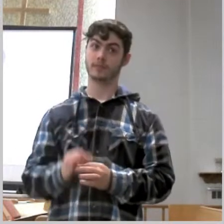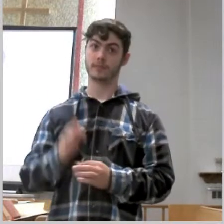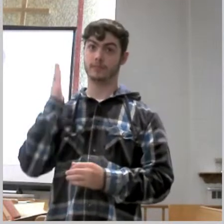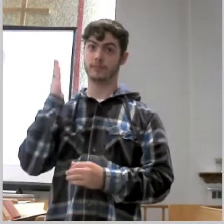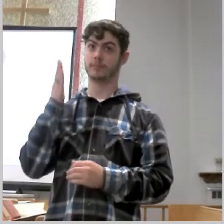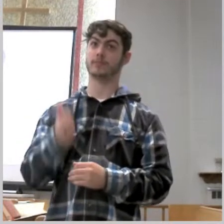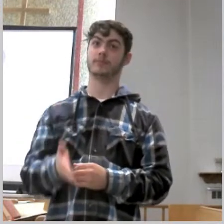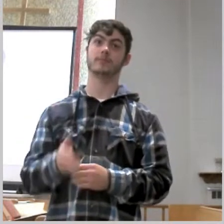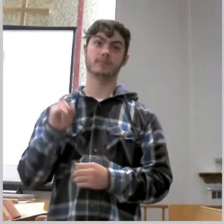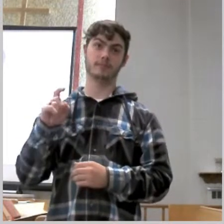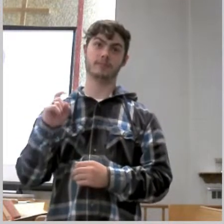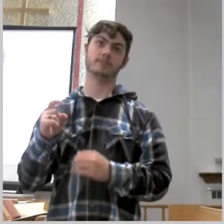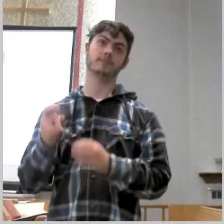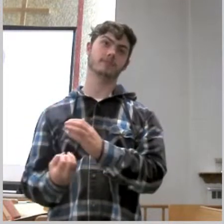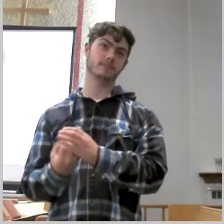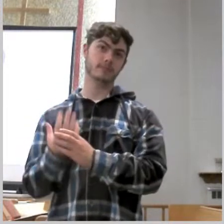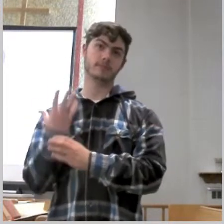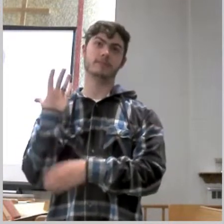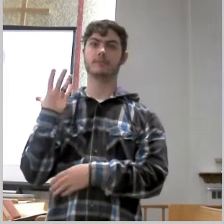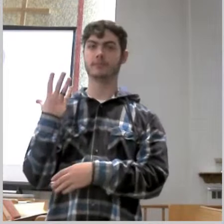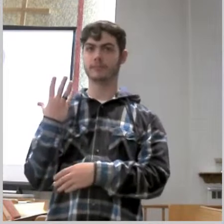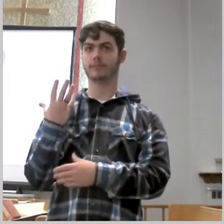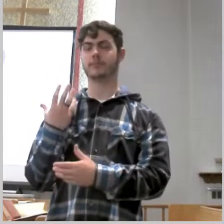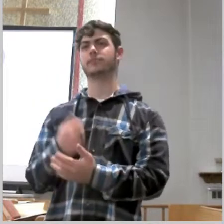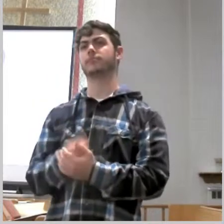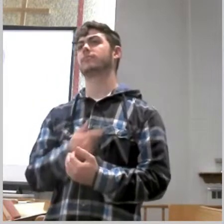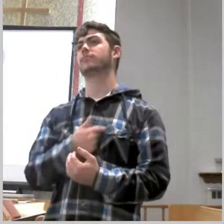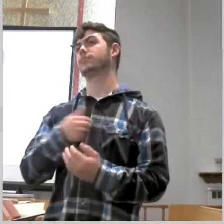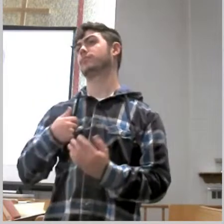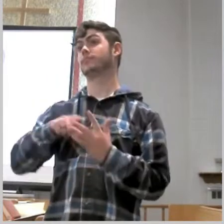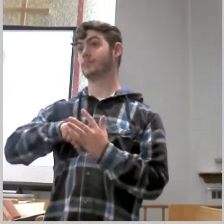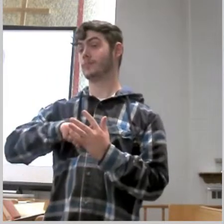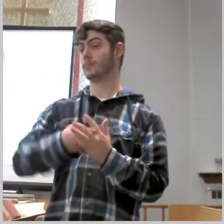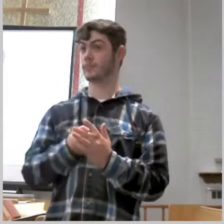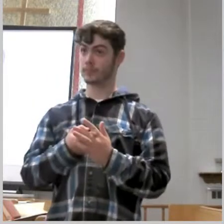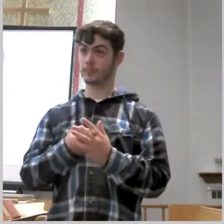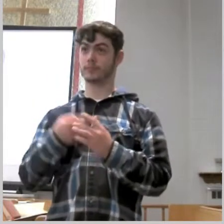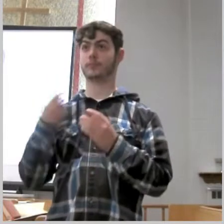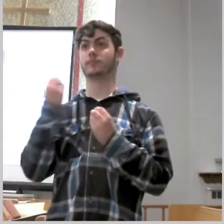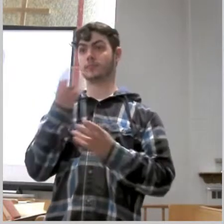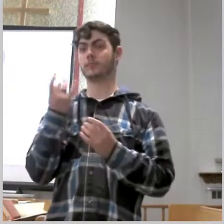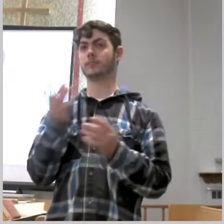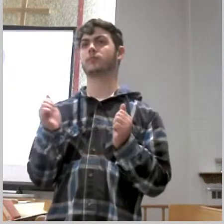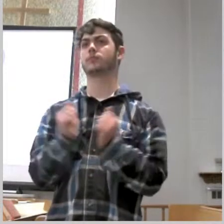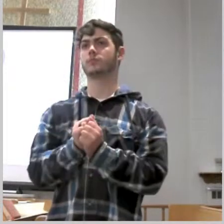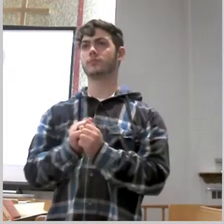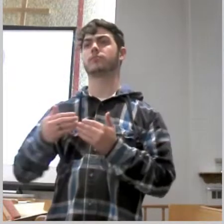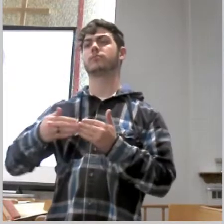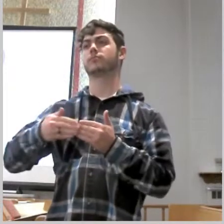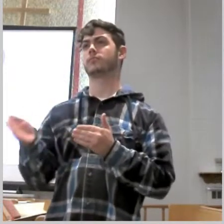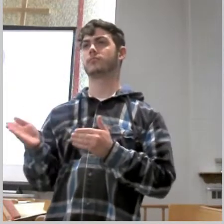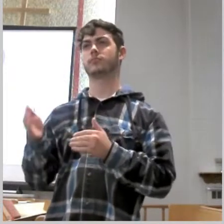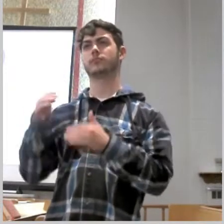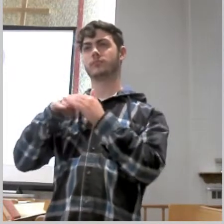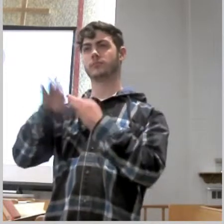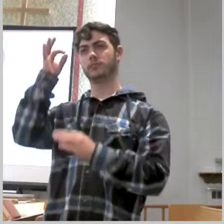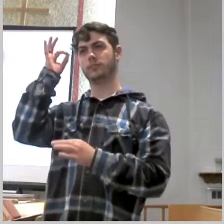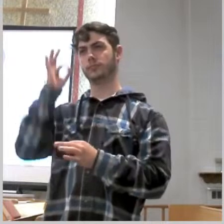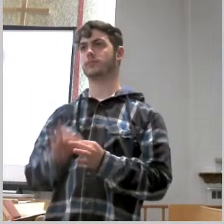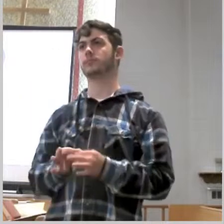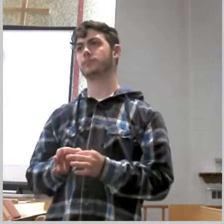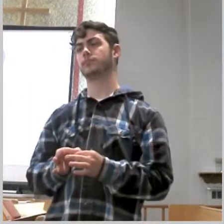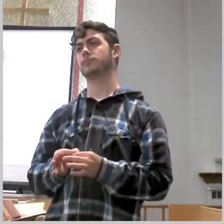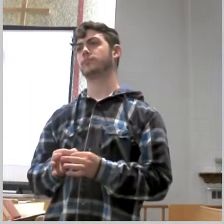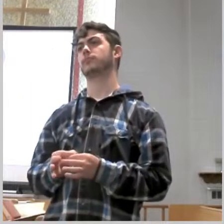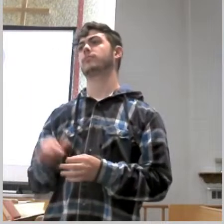is why we started out this series with the Gateway to Faith message. It will also stretch your